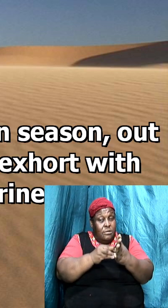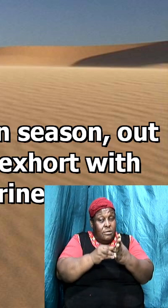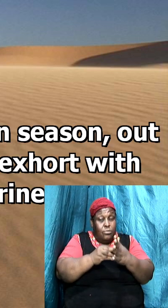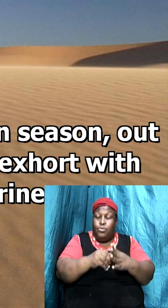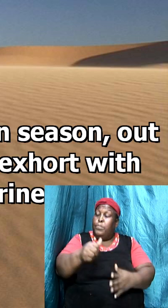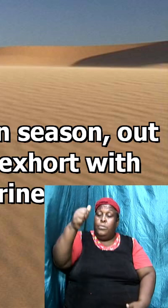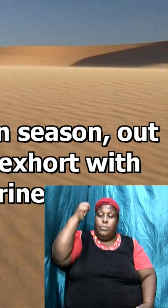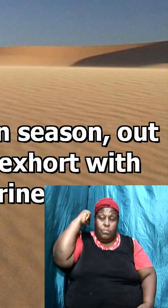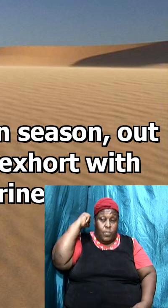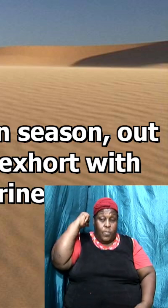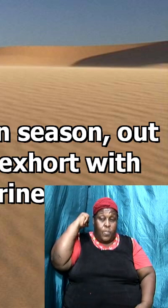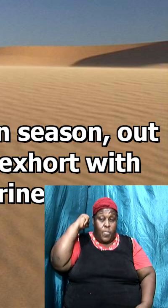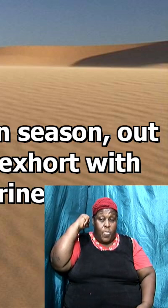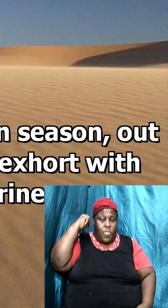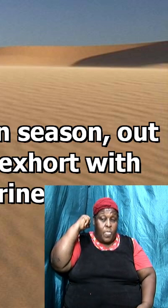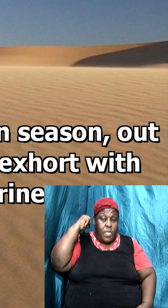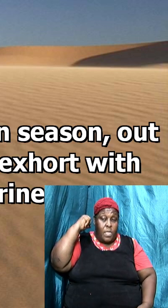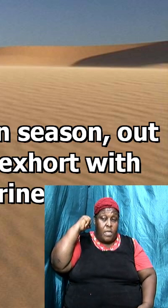rebuke,